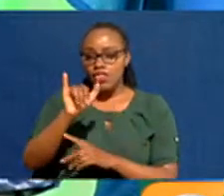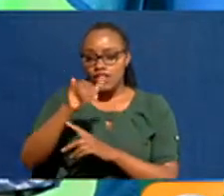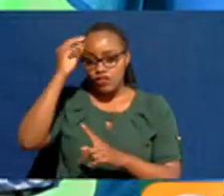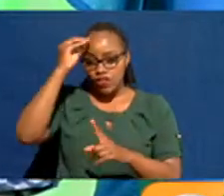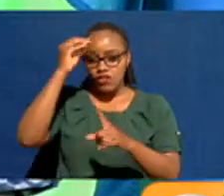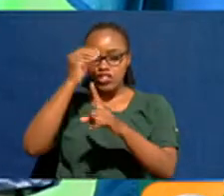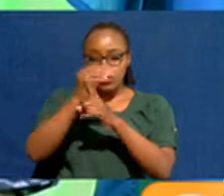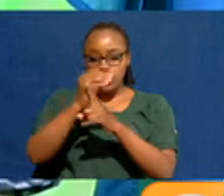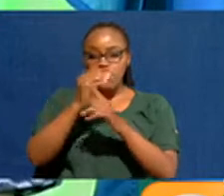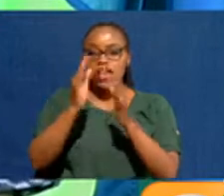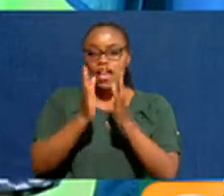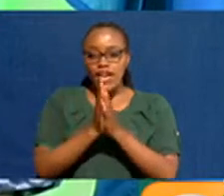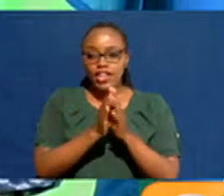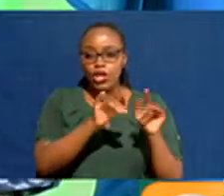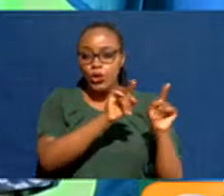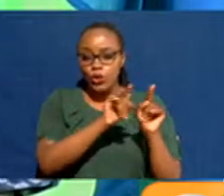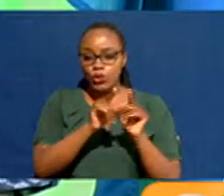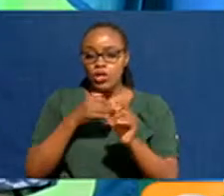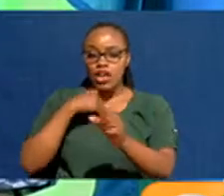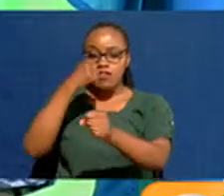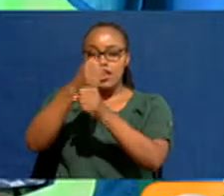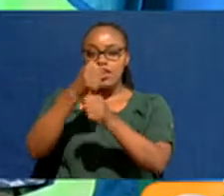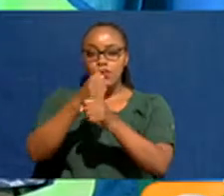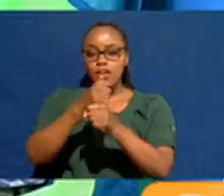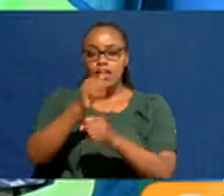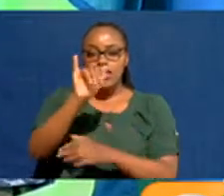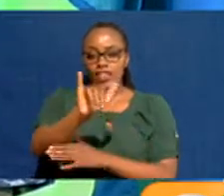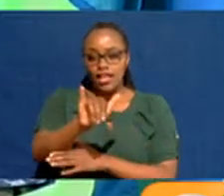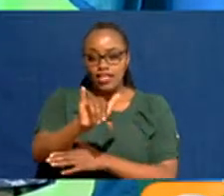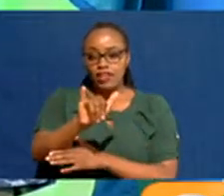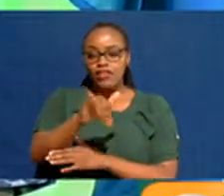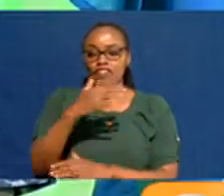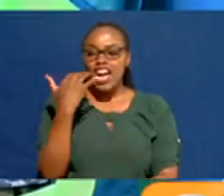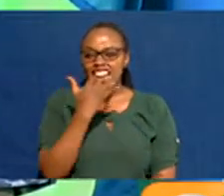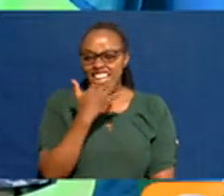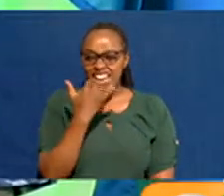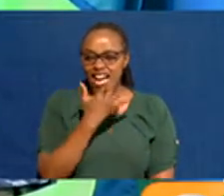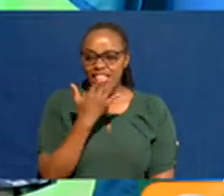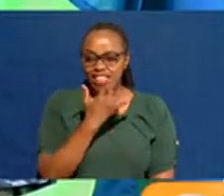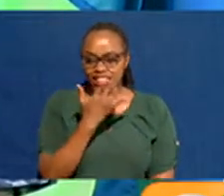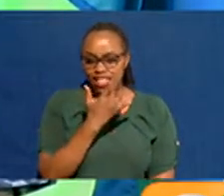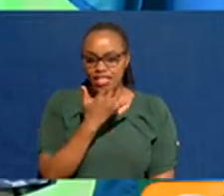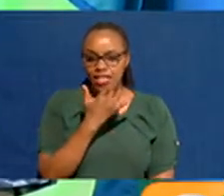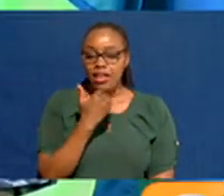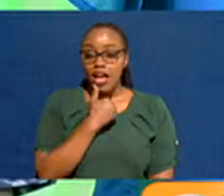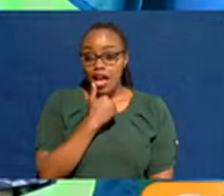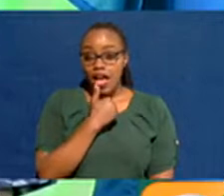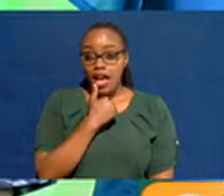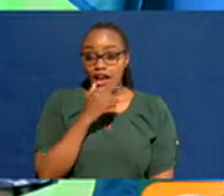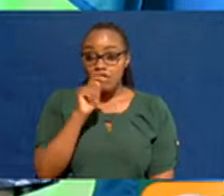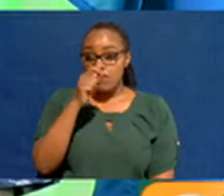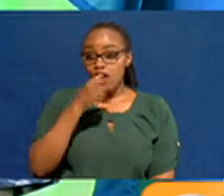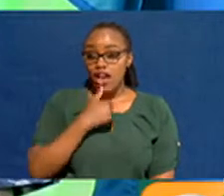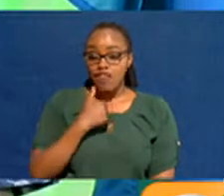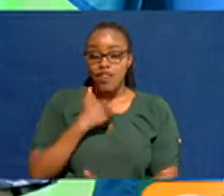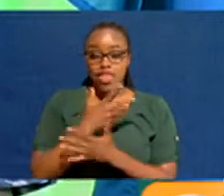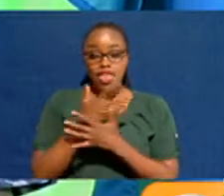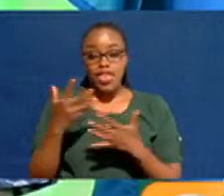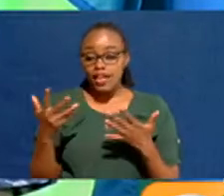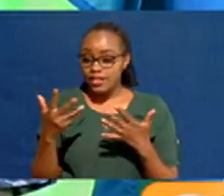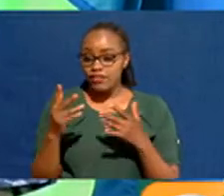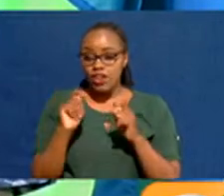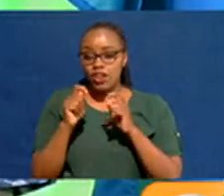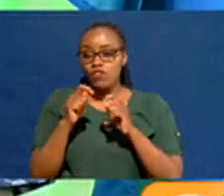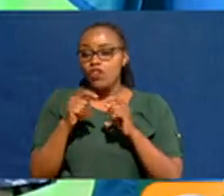apology. And I would like to explain. Rigathi Gachagua, as deputy president, has not requested for any money to his